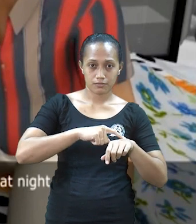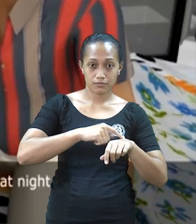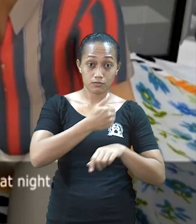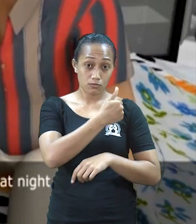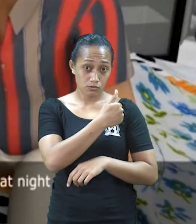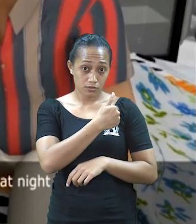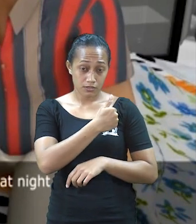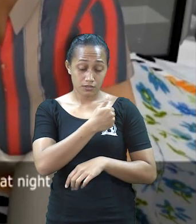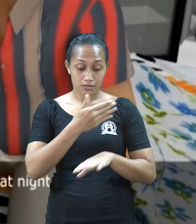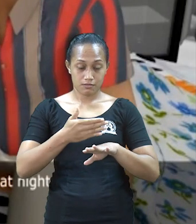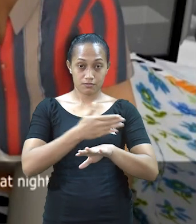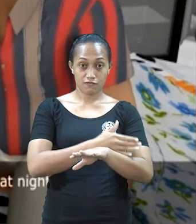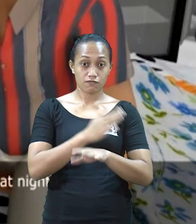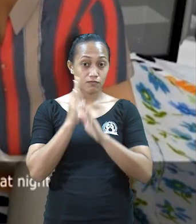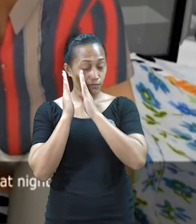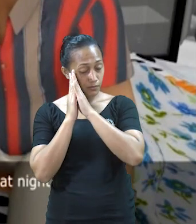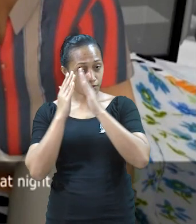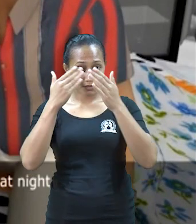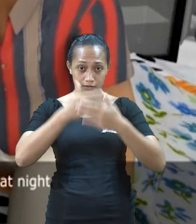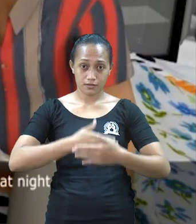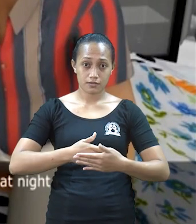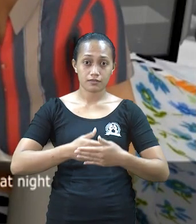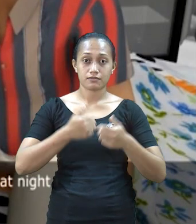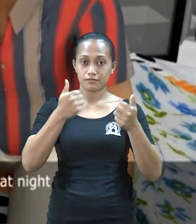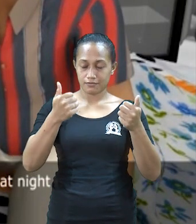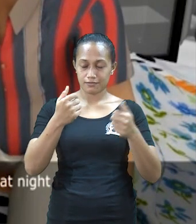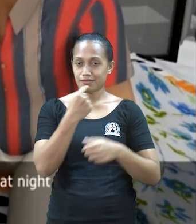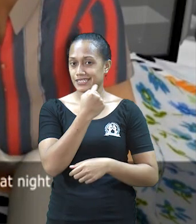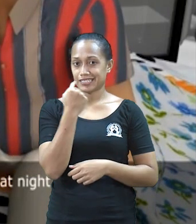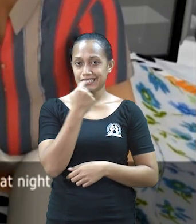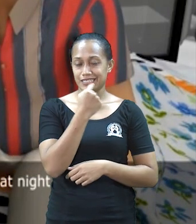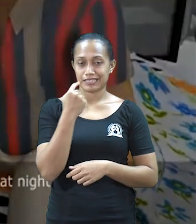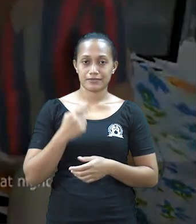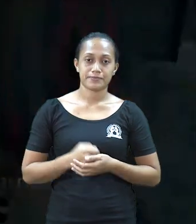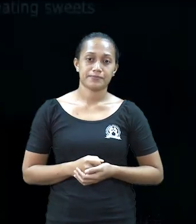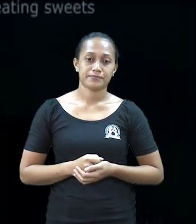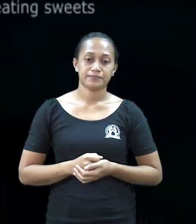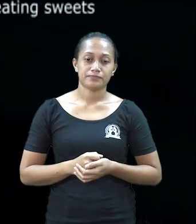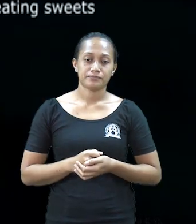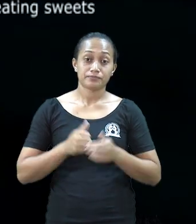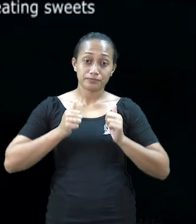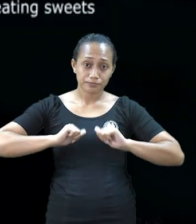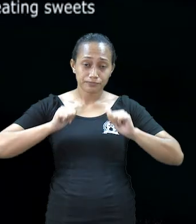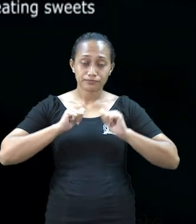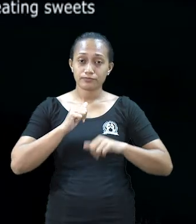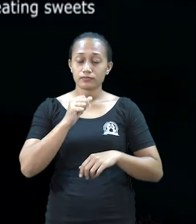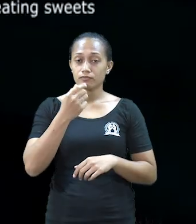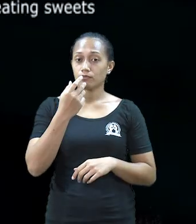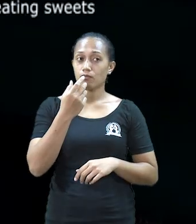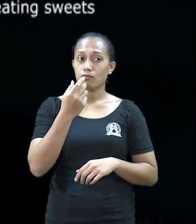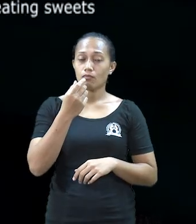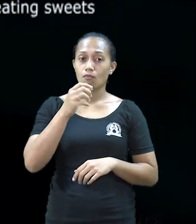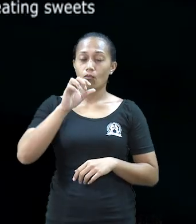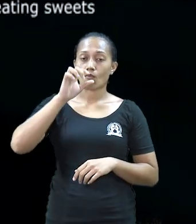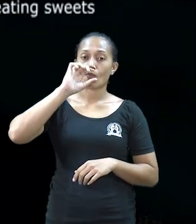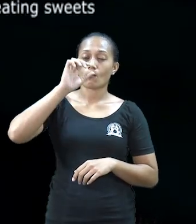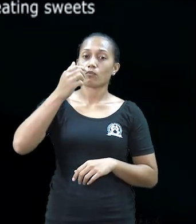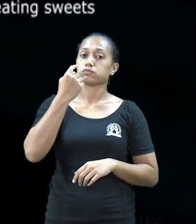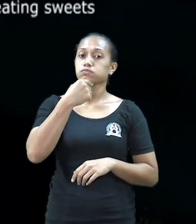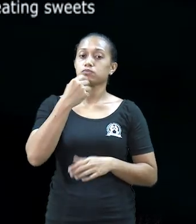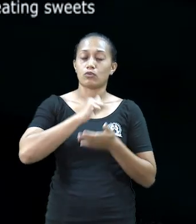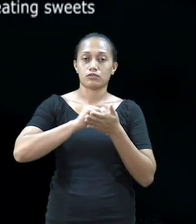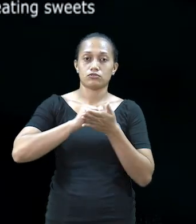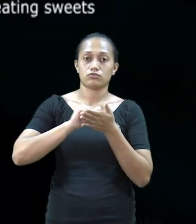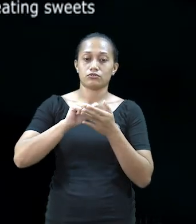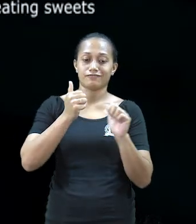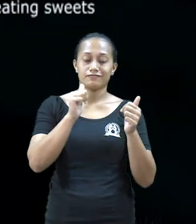in the morning and before to bed at night, is good for teeth. Practice of mouthwash after eating every